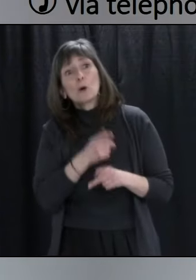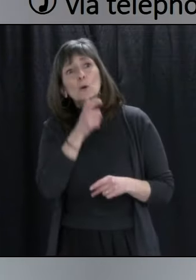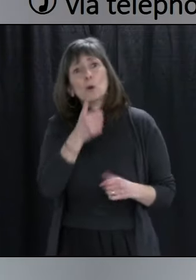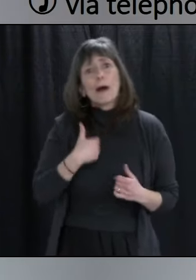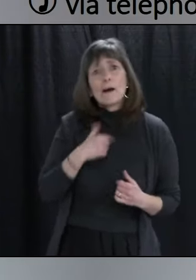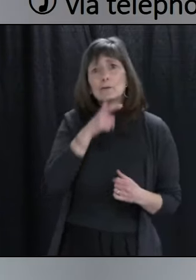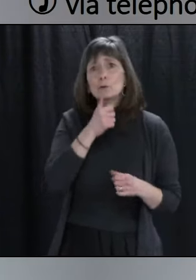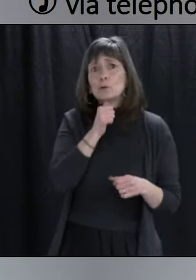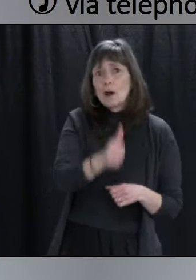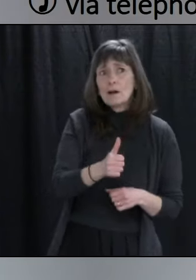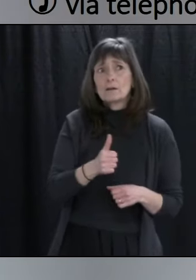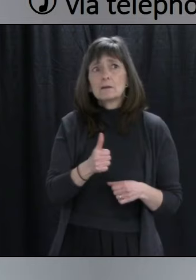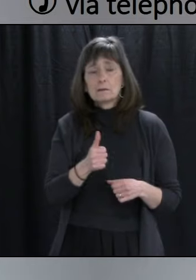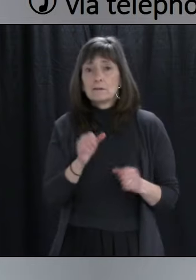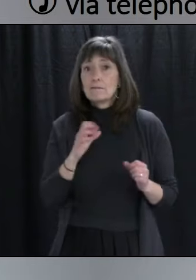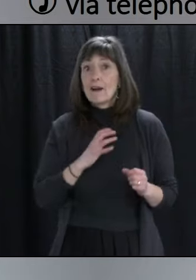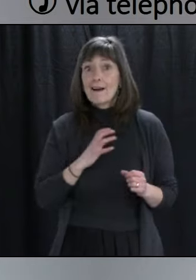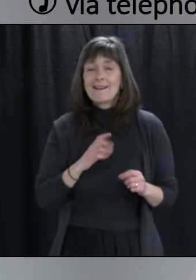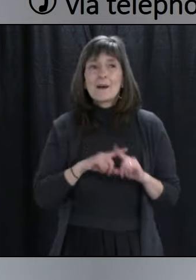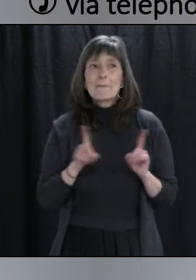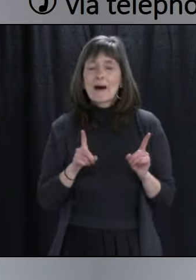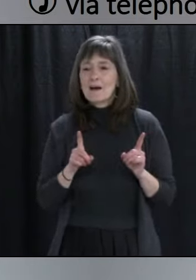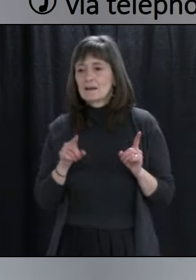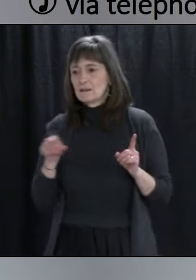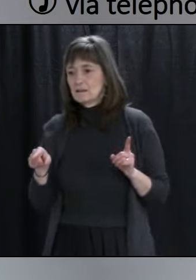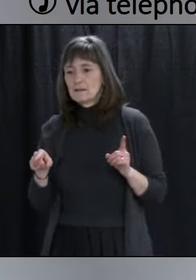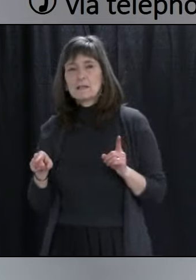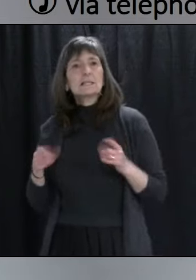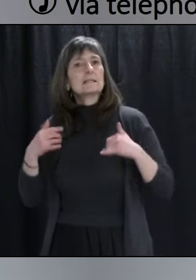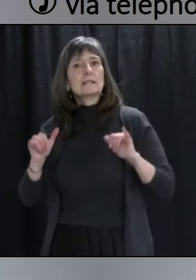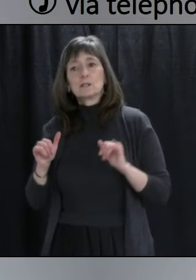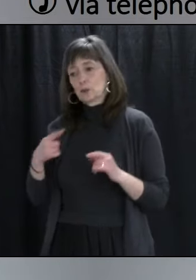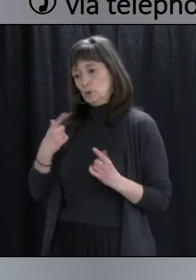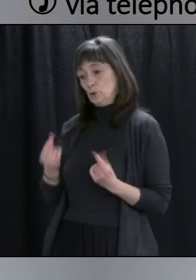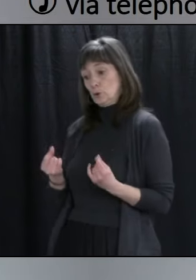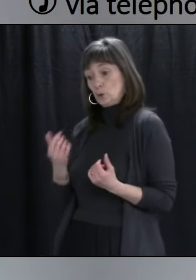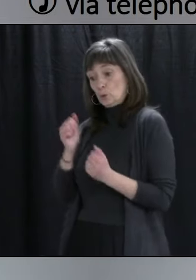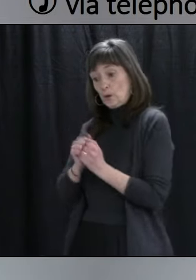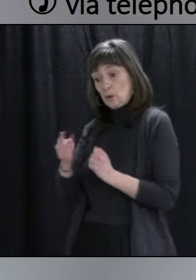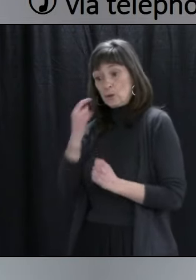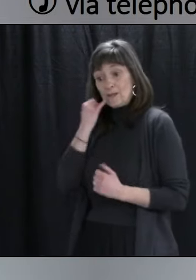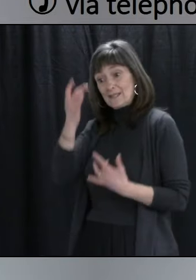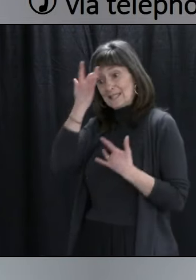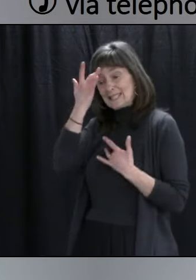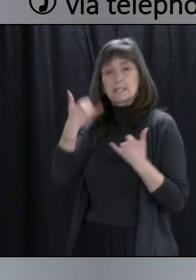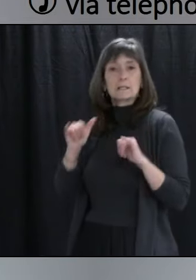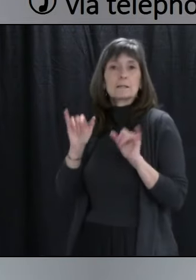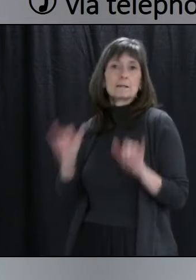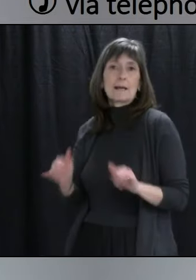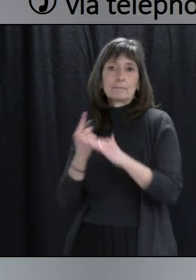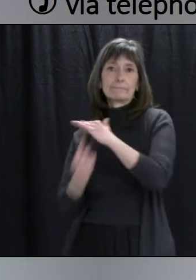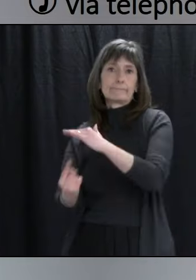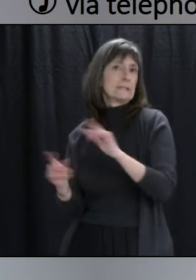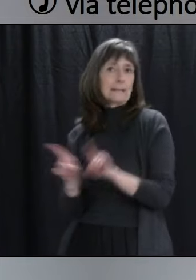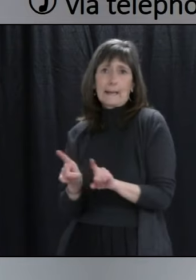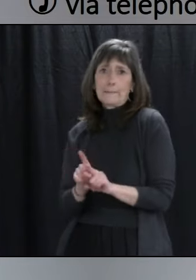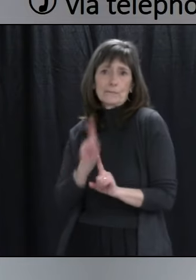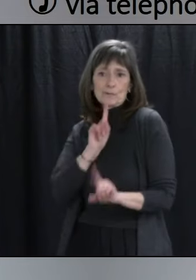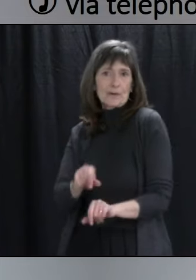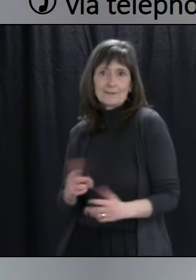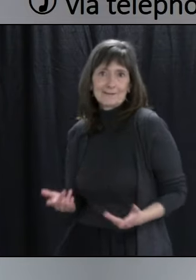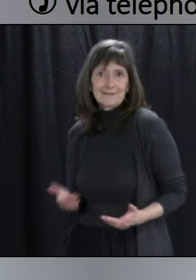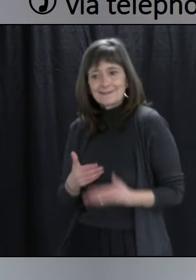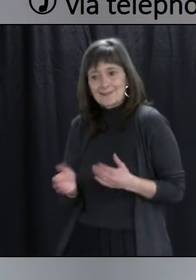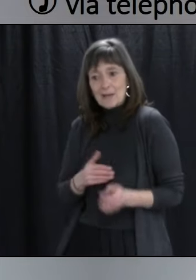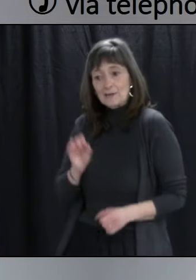epidemiologists, because if you no longer have it, then you're not a risk to anybody else or yourself. But if we're not testing these people, then isn't there